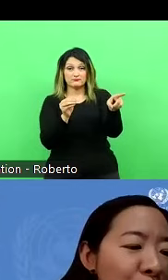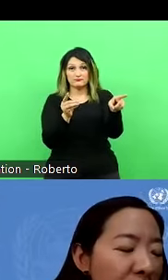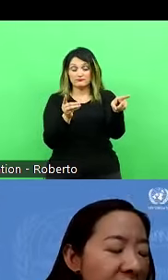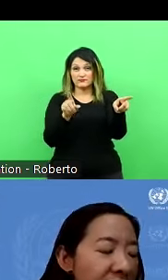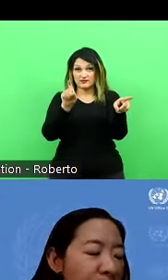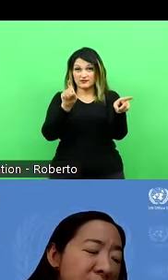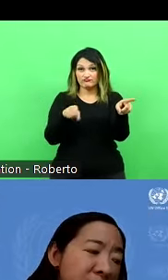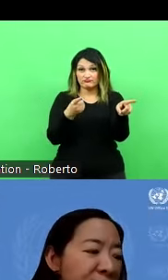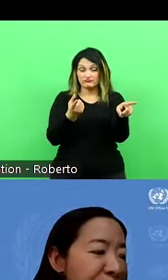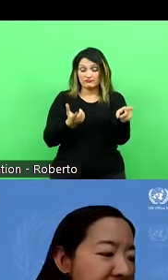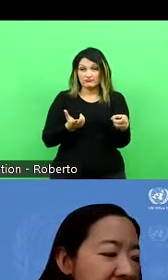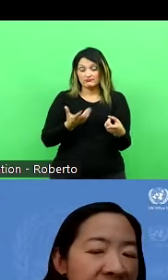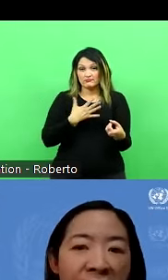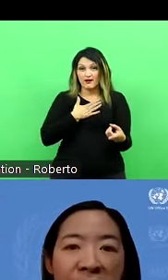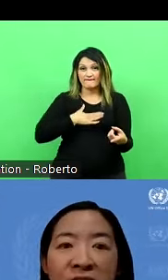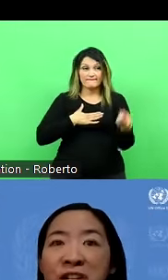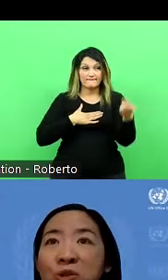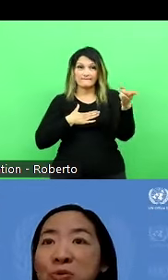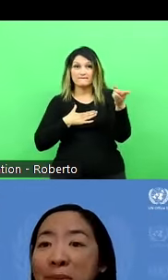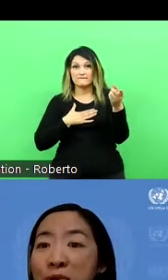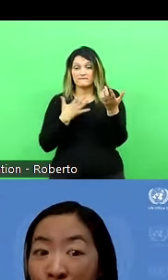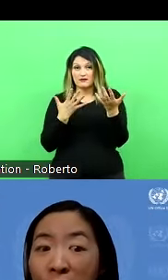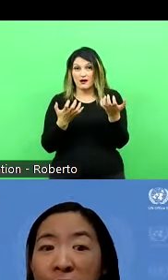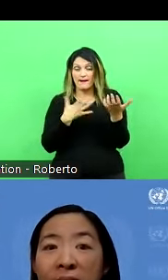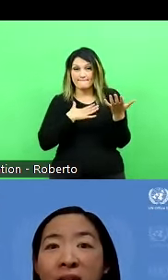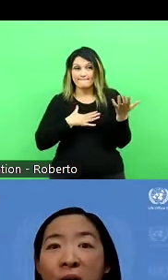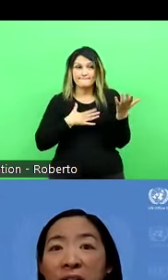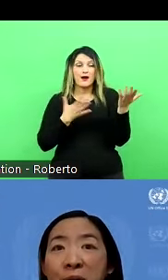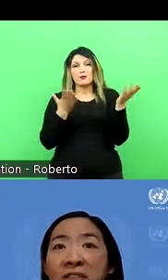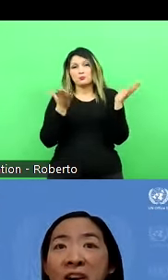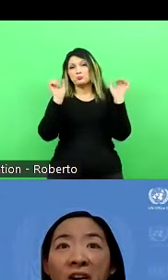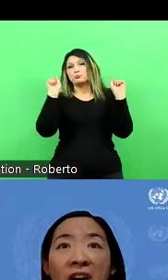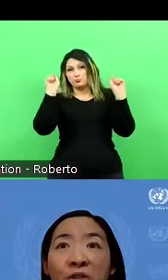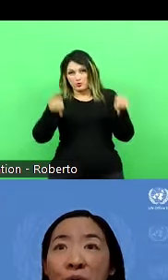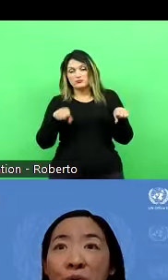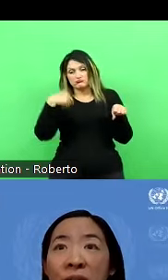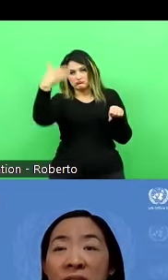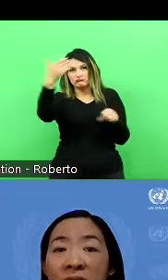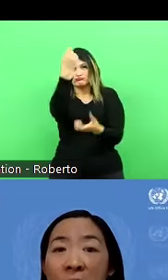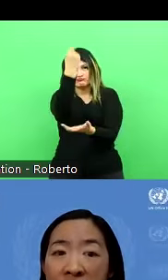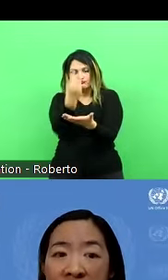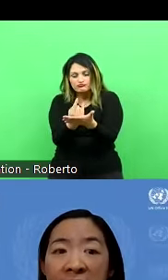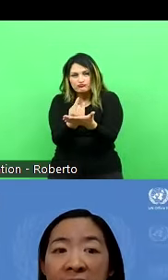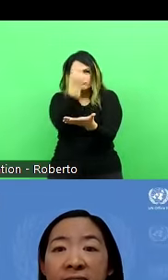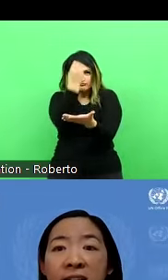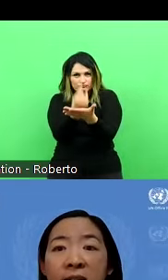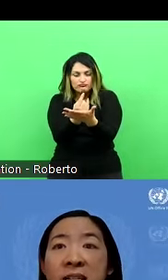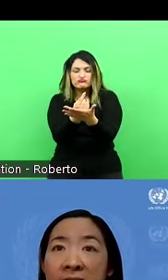to do in the next maybe 5 minutes is for you to grab your phone, or you can log on to the